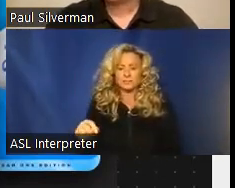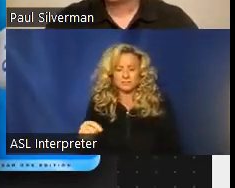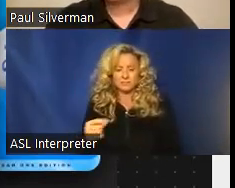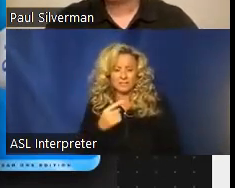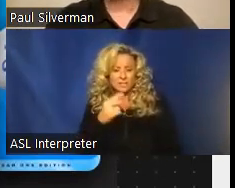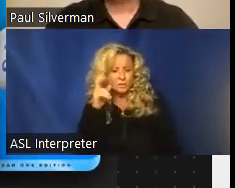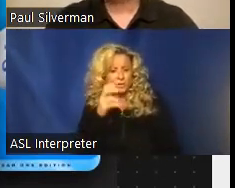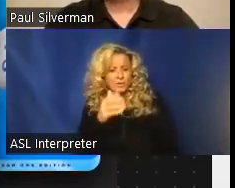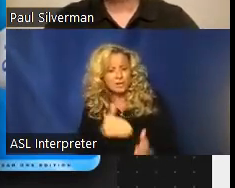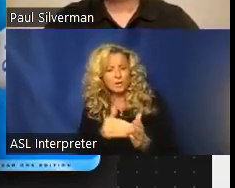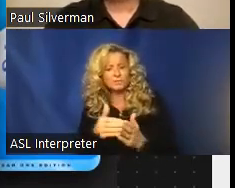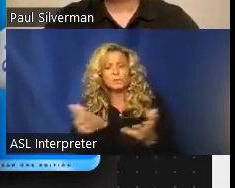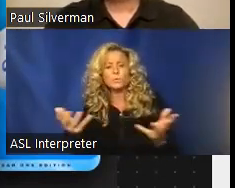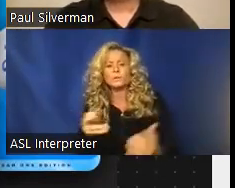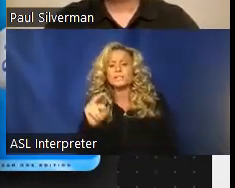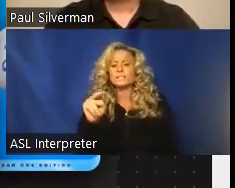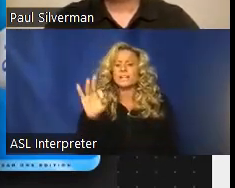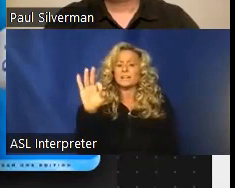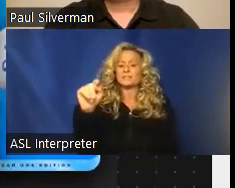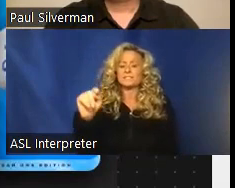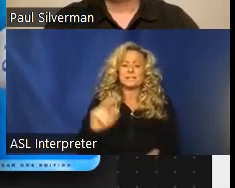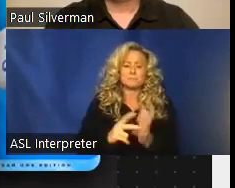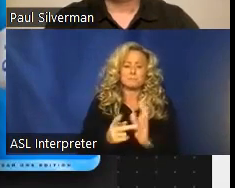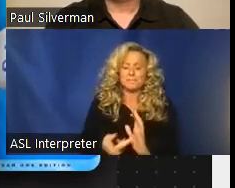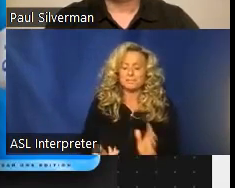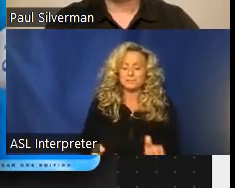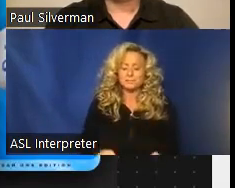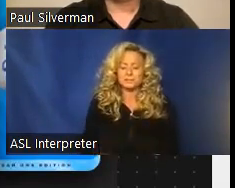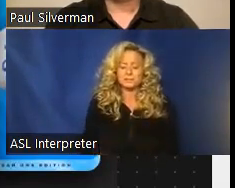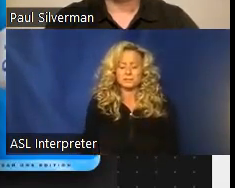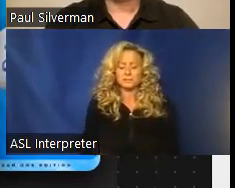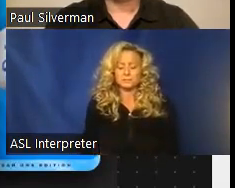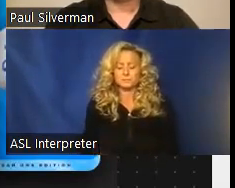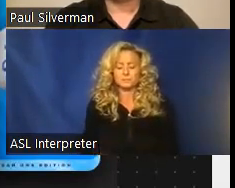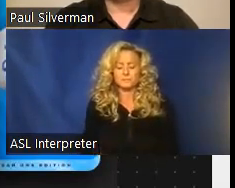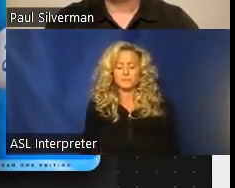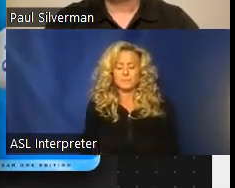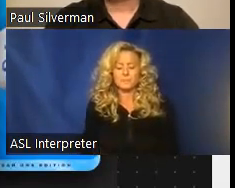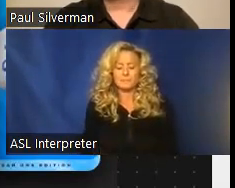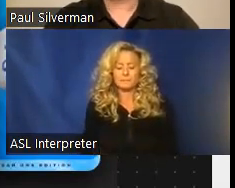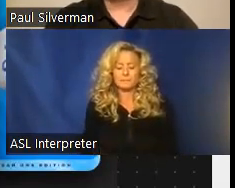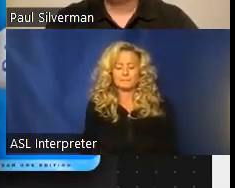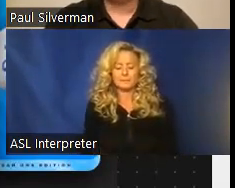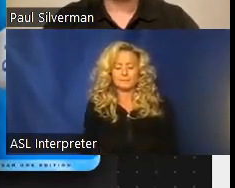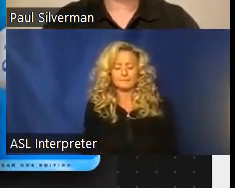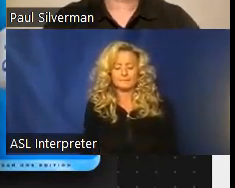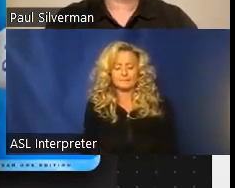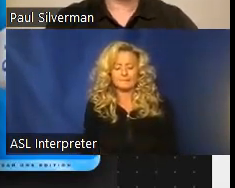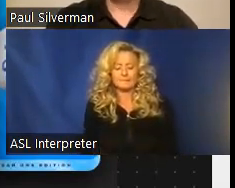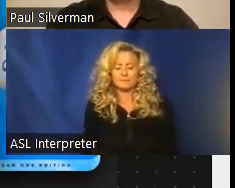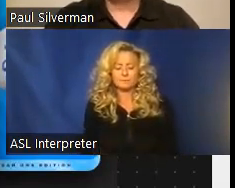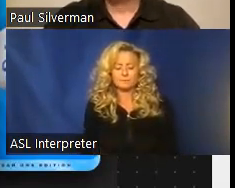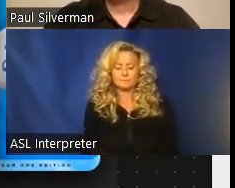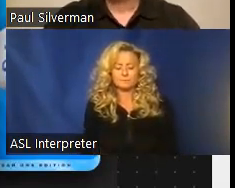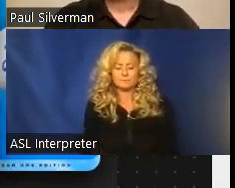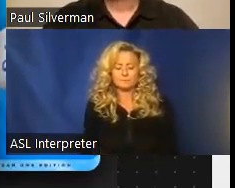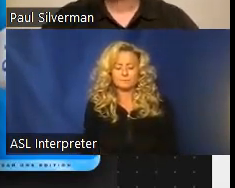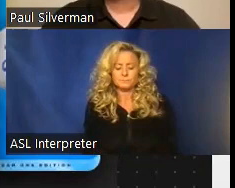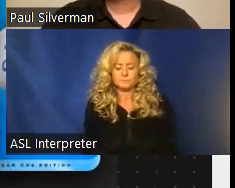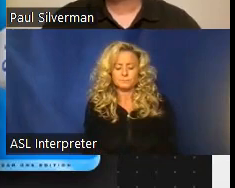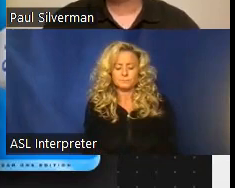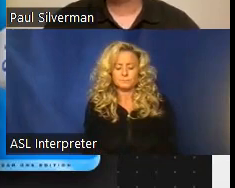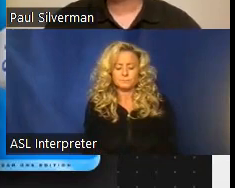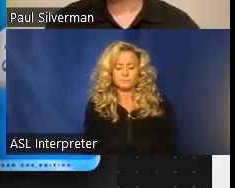lot. What does that mean? And what does that mean in the context of these cards, these digital cards?